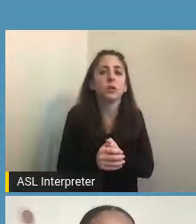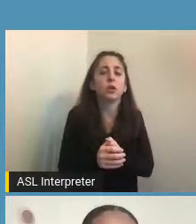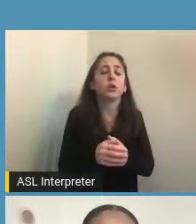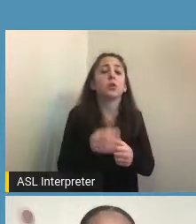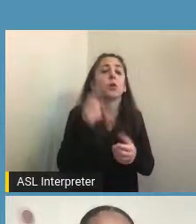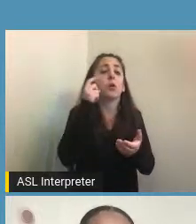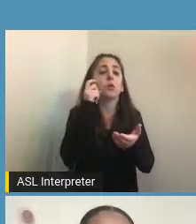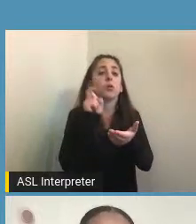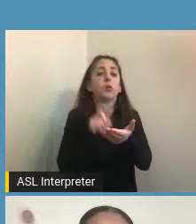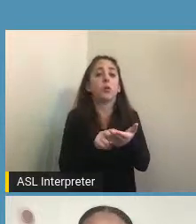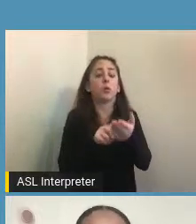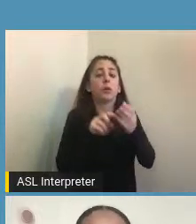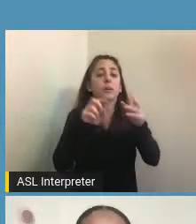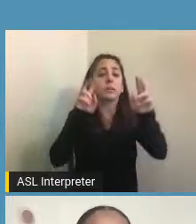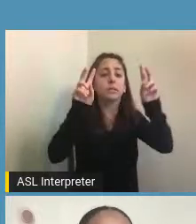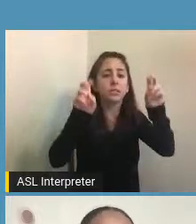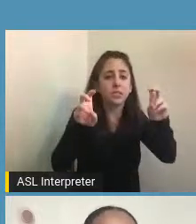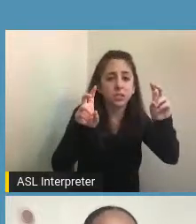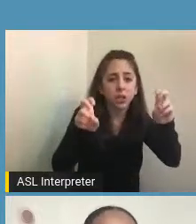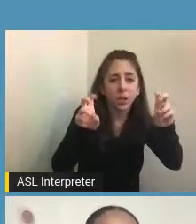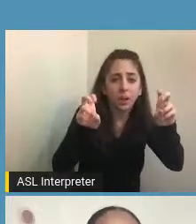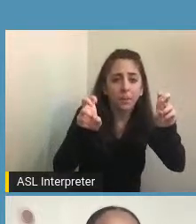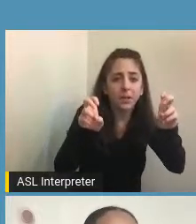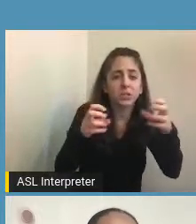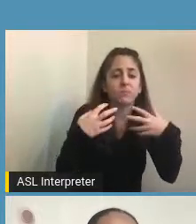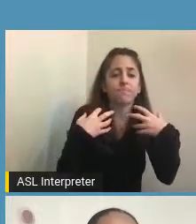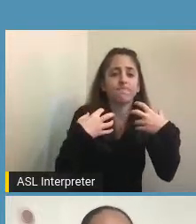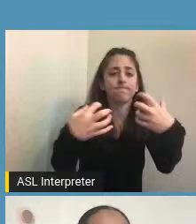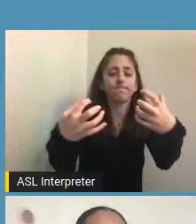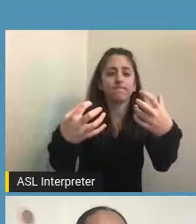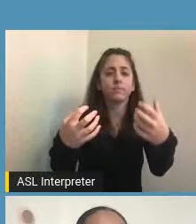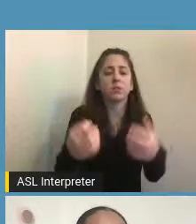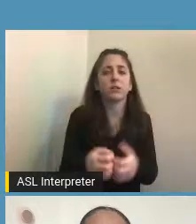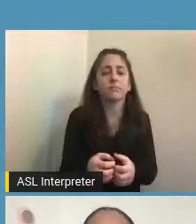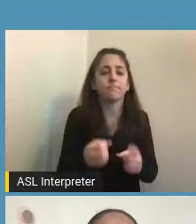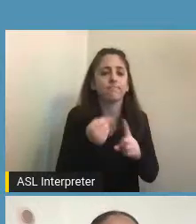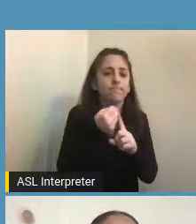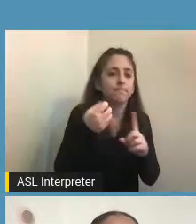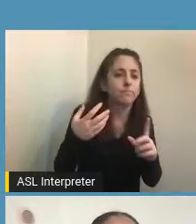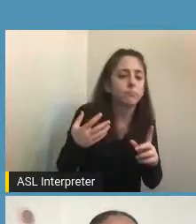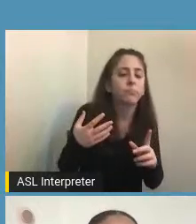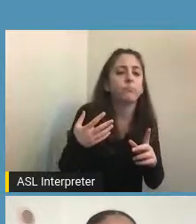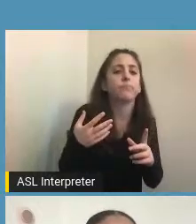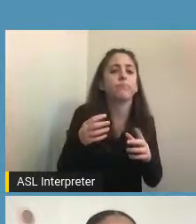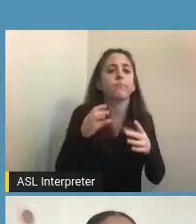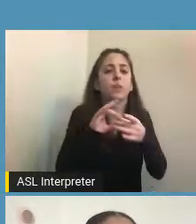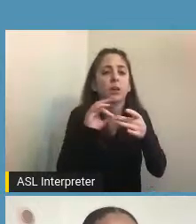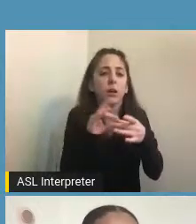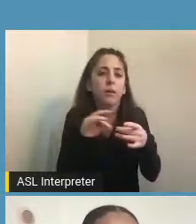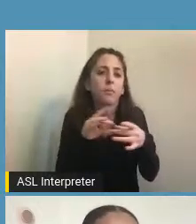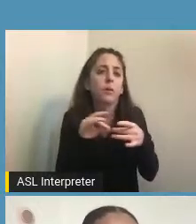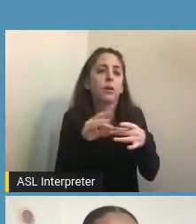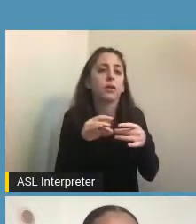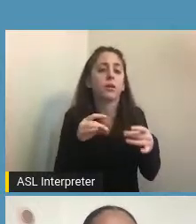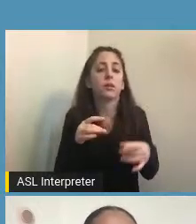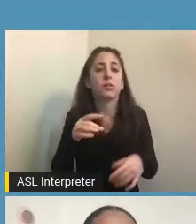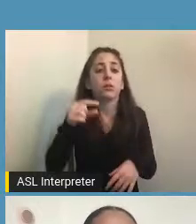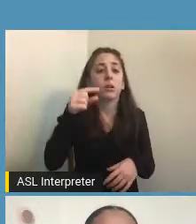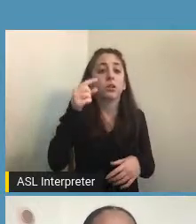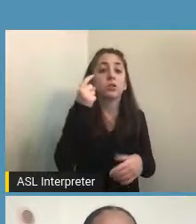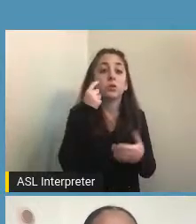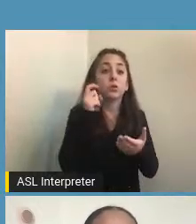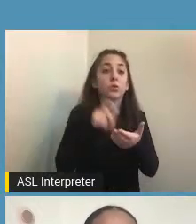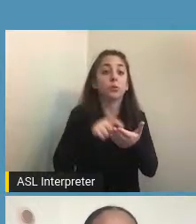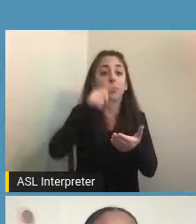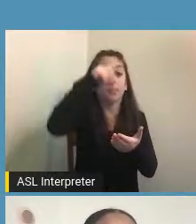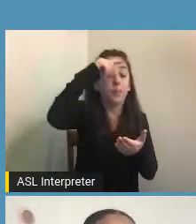more or had more conversation? Did you notice that black and white photos did better than color photos?